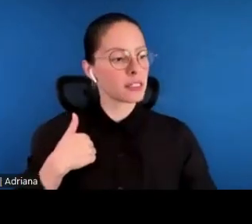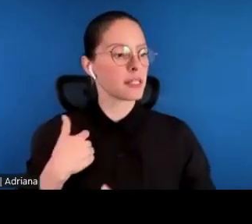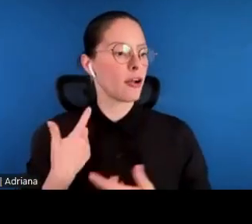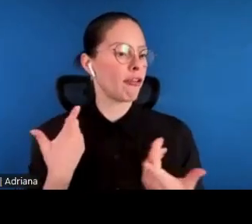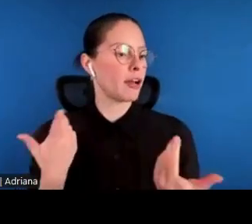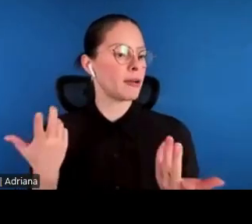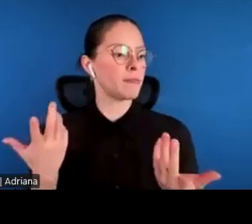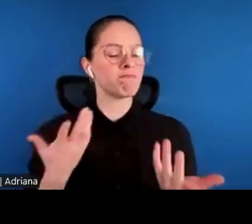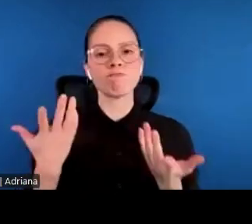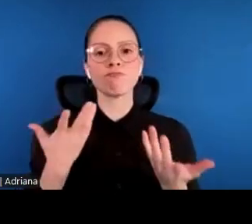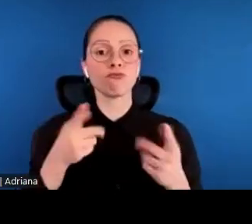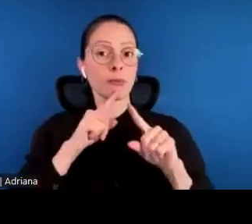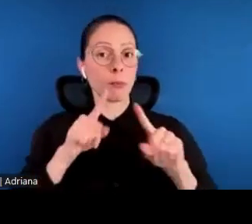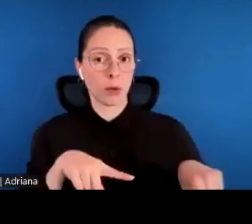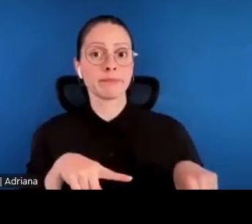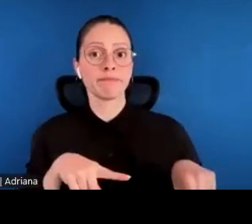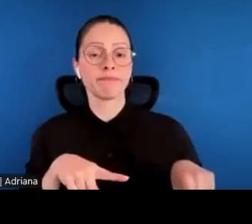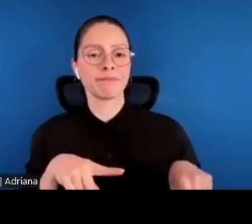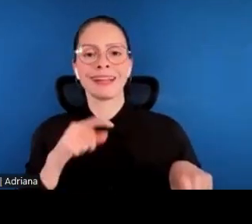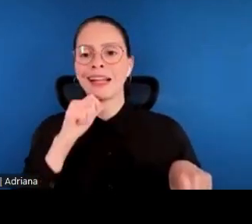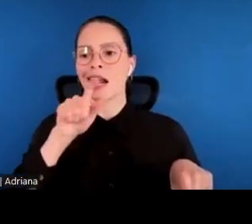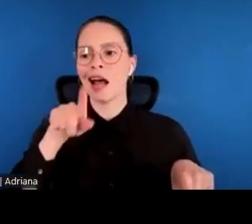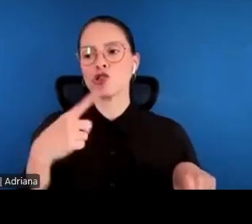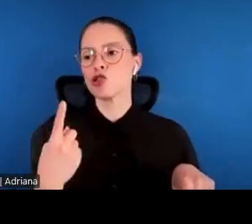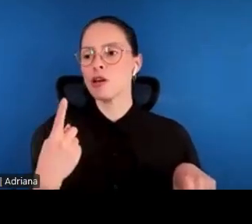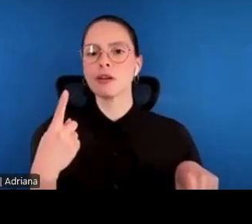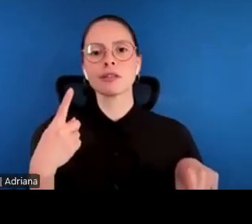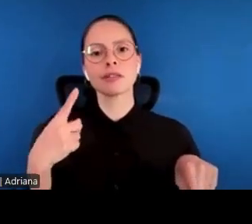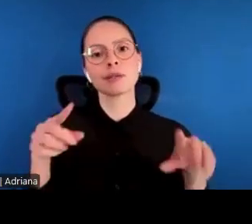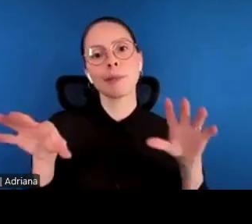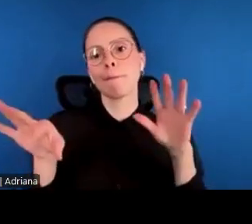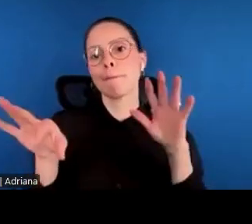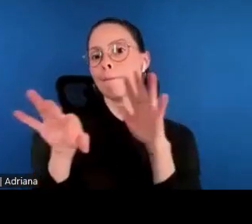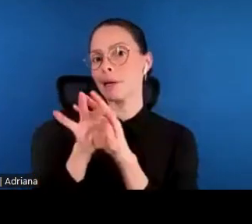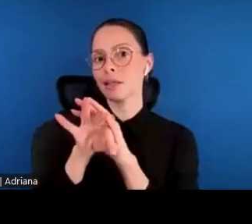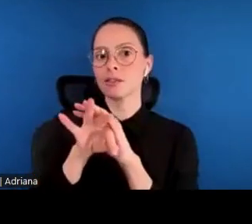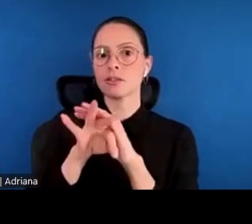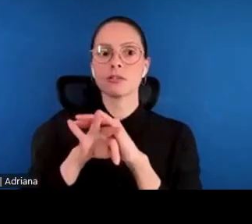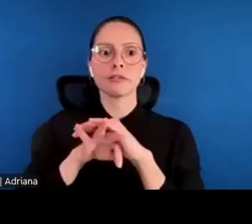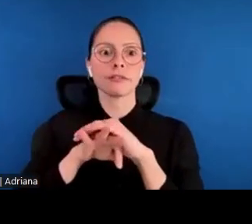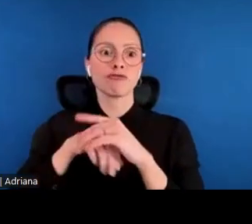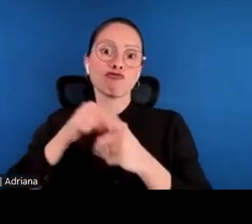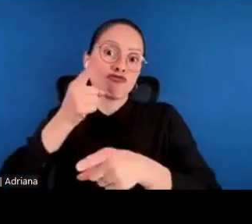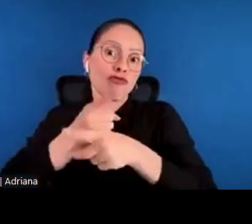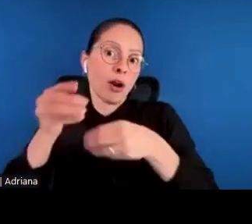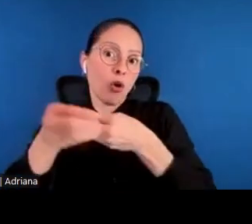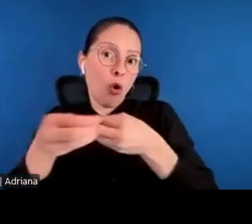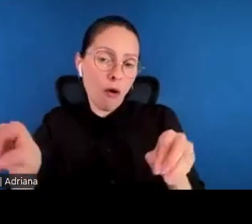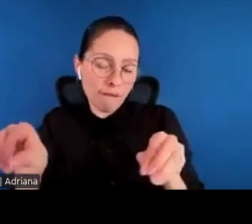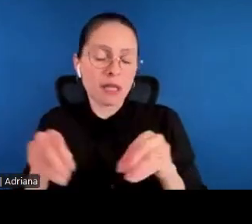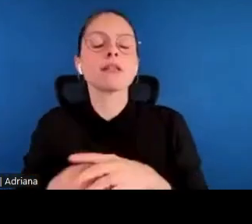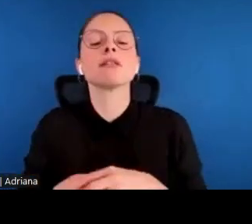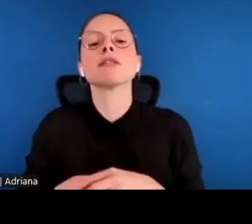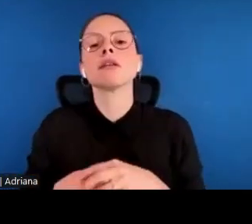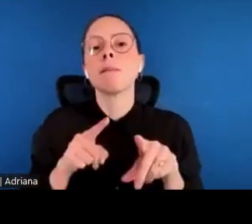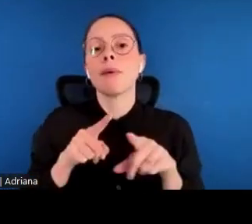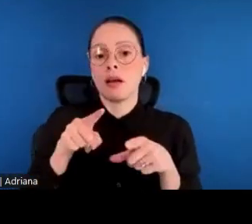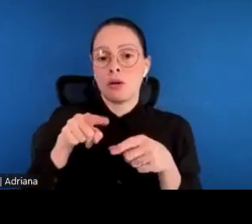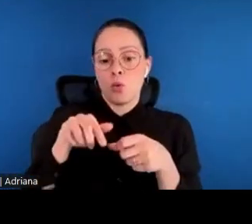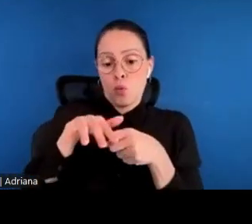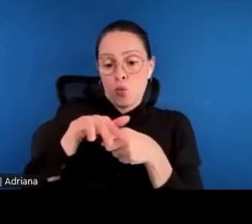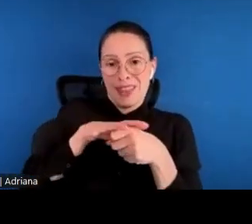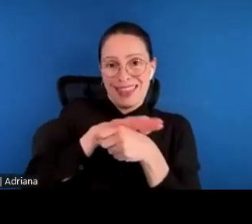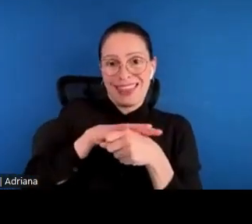to report. It's not just that you have to pick the right SAPR office, but especially those who are within the military